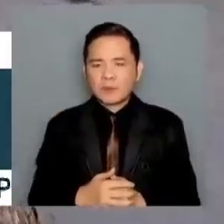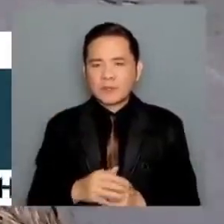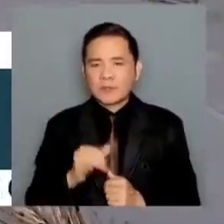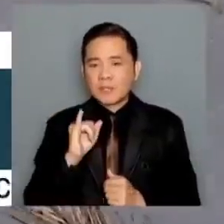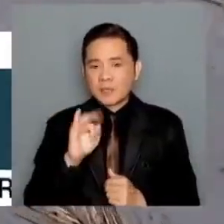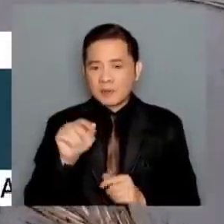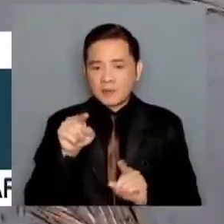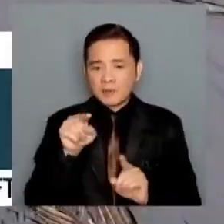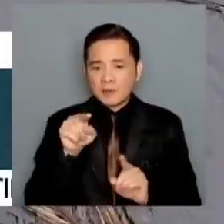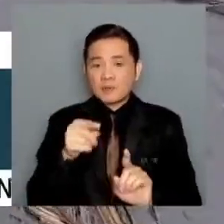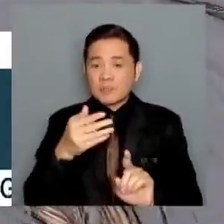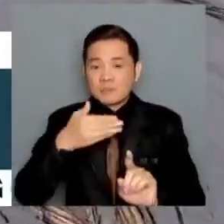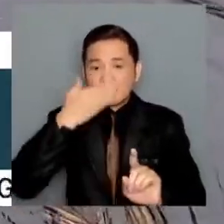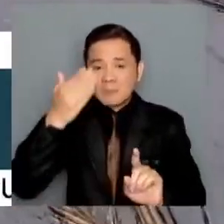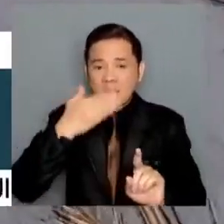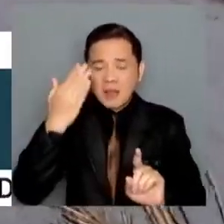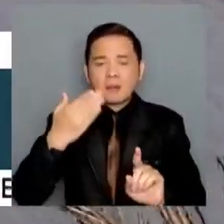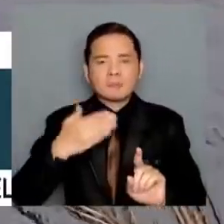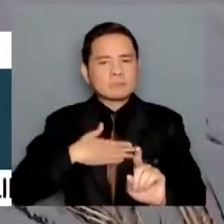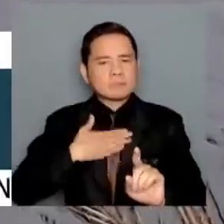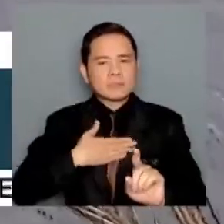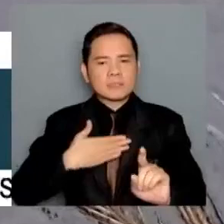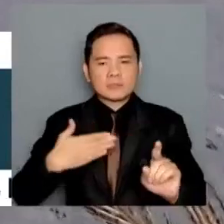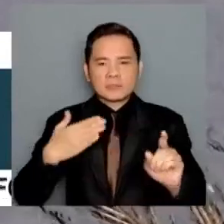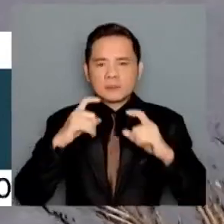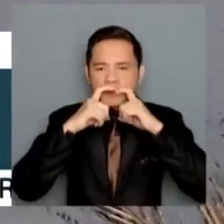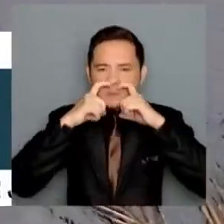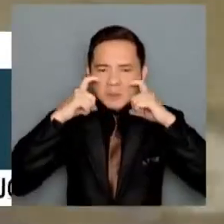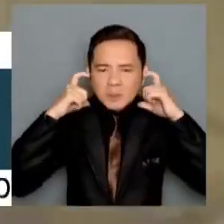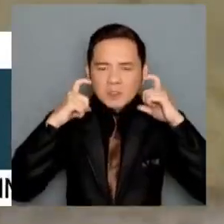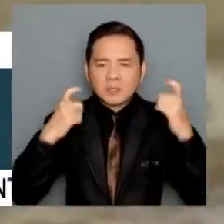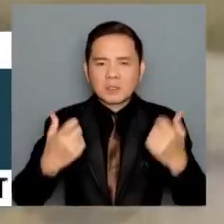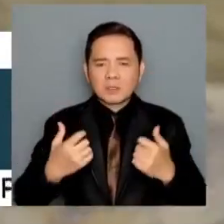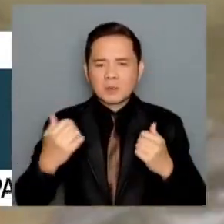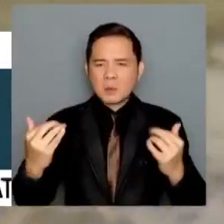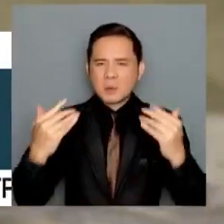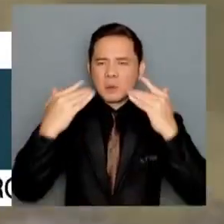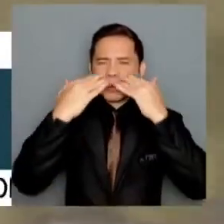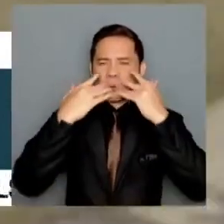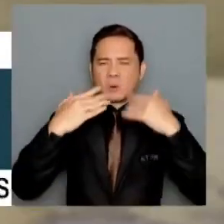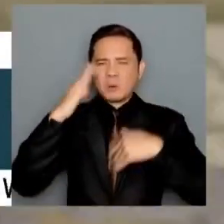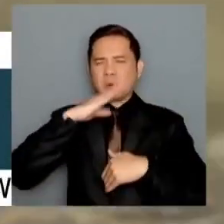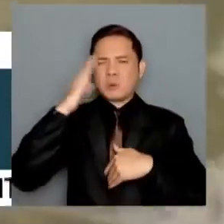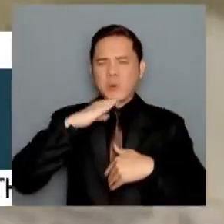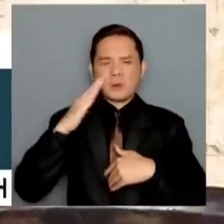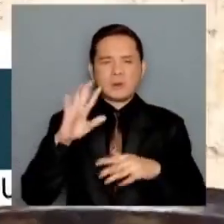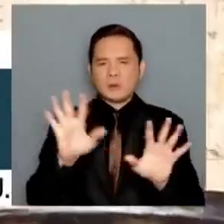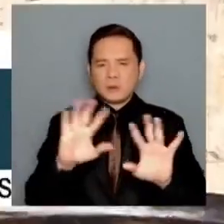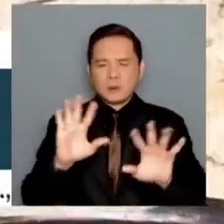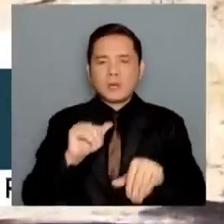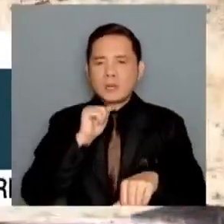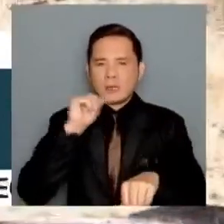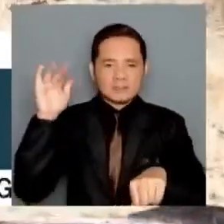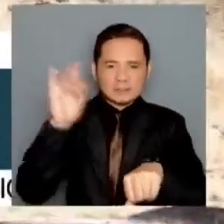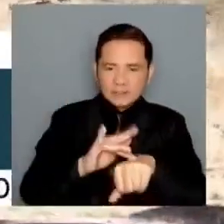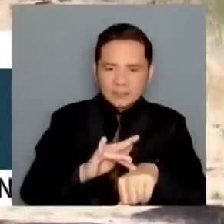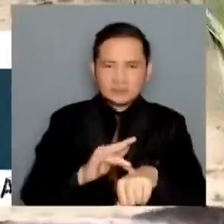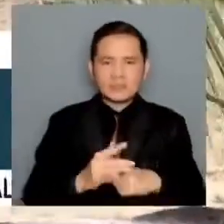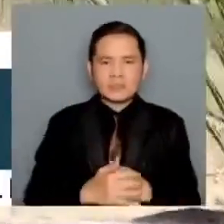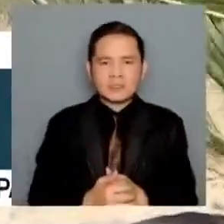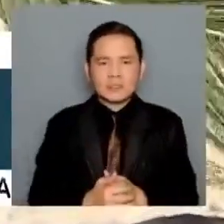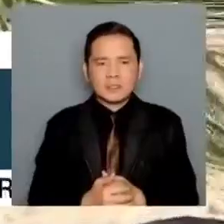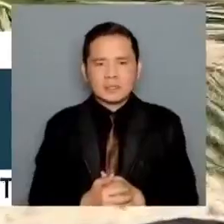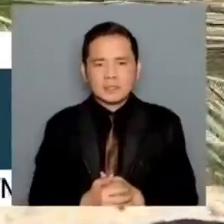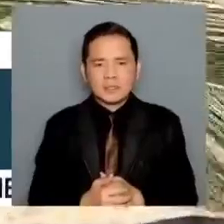smell something that is like the odor of the diesel or oil. Do not touch anything that is unusual